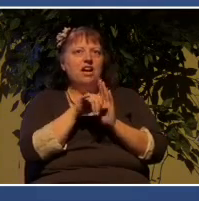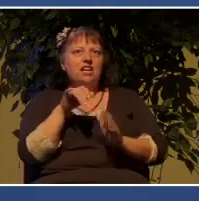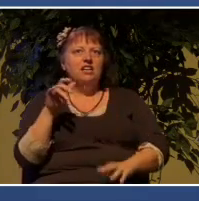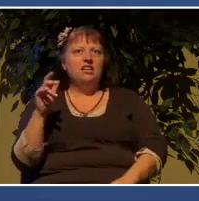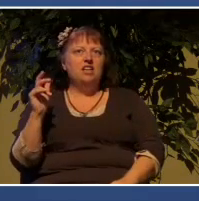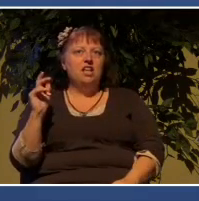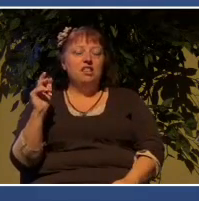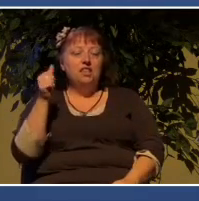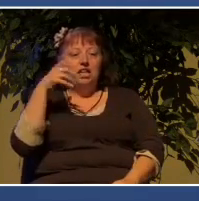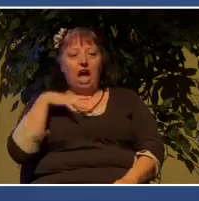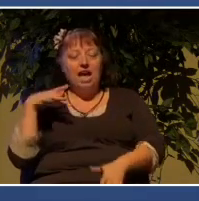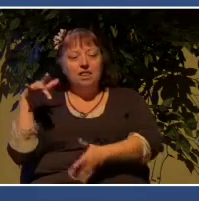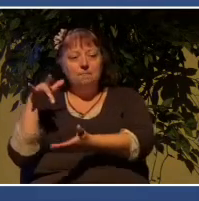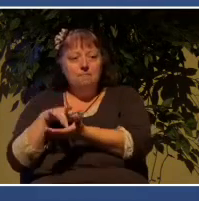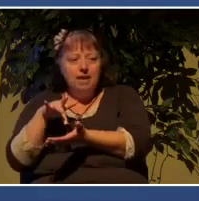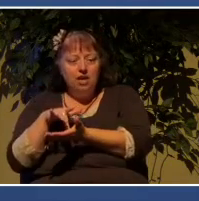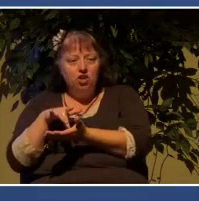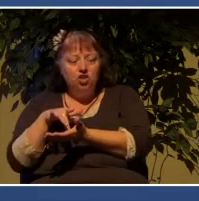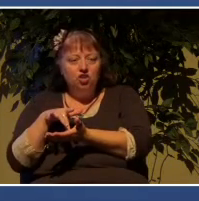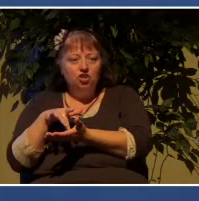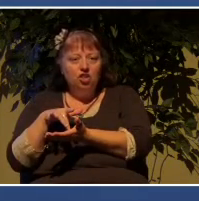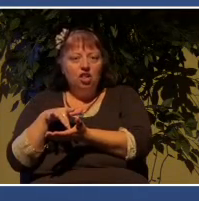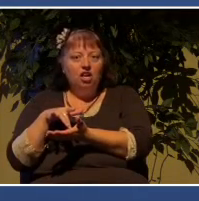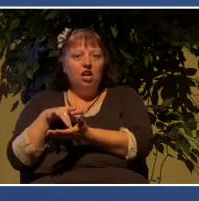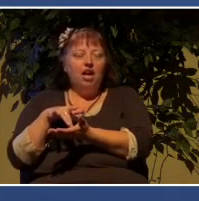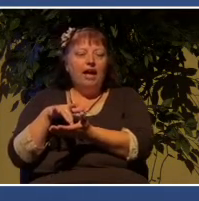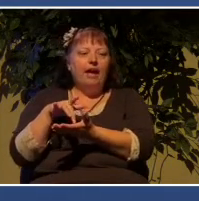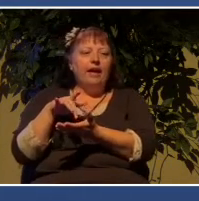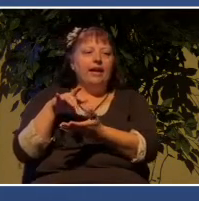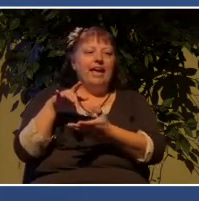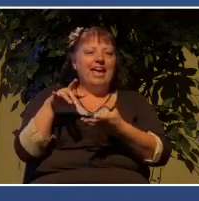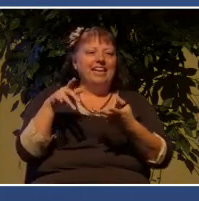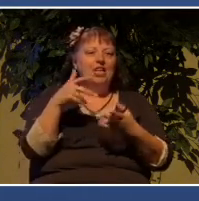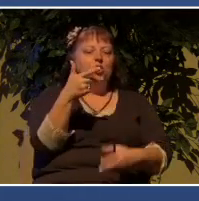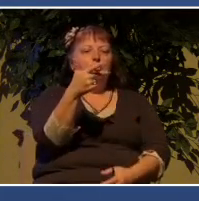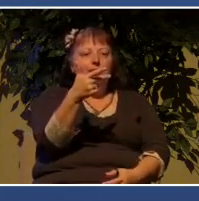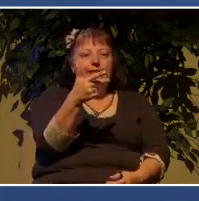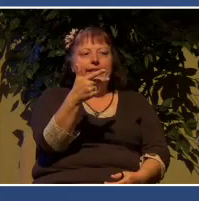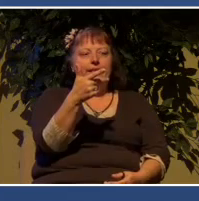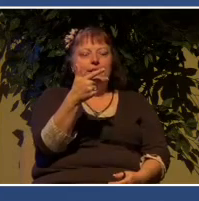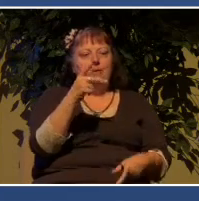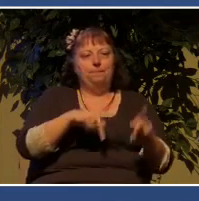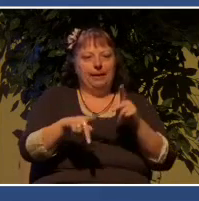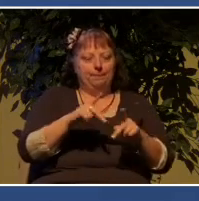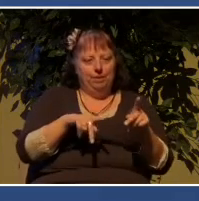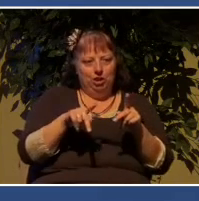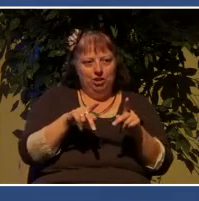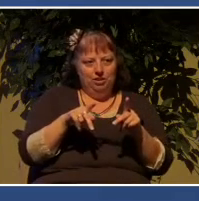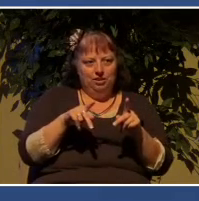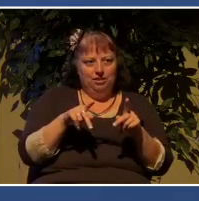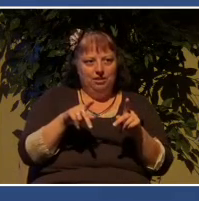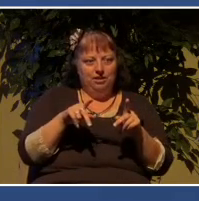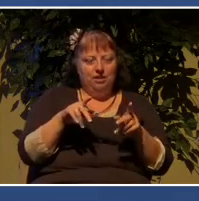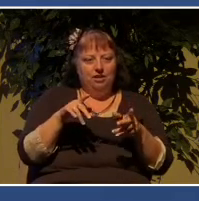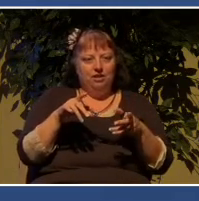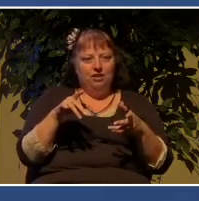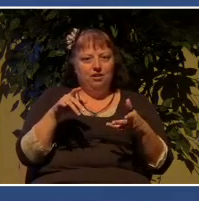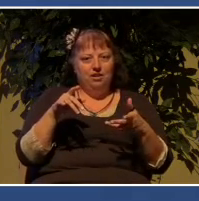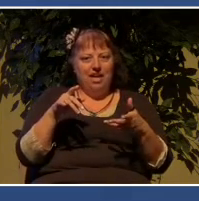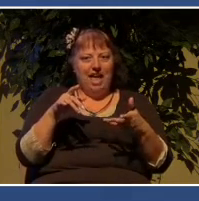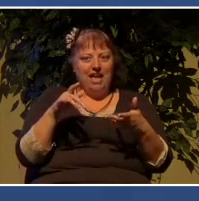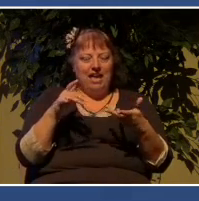love. It should be multiplied, not divided. It shouldn't matter if you're in a three-way or in a